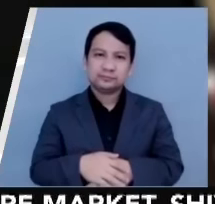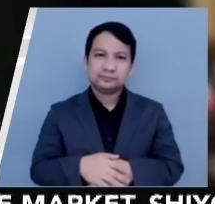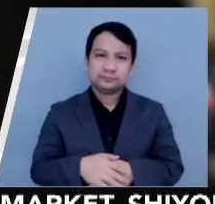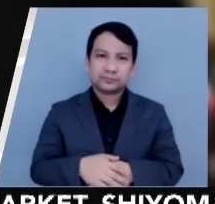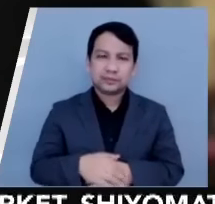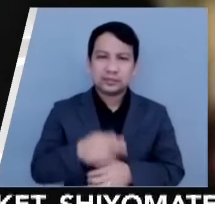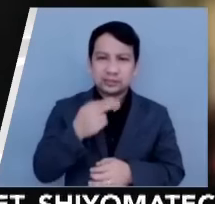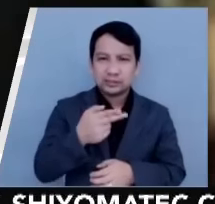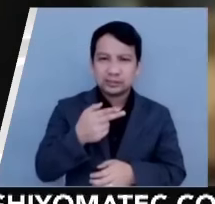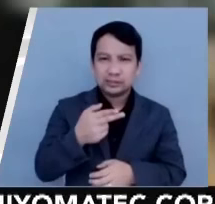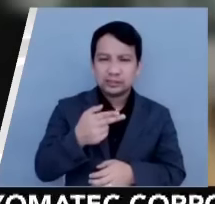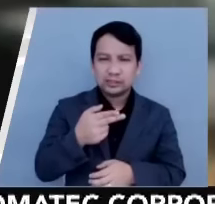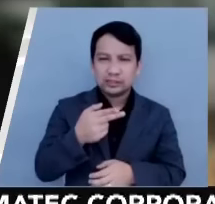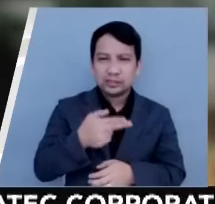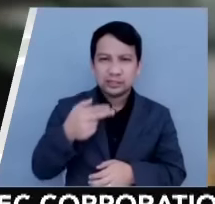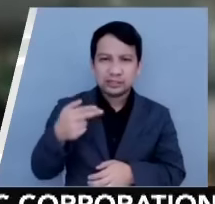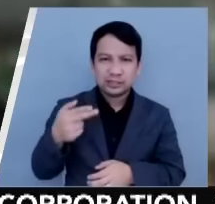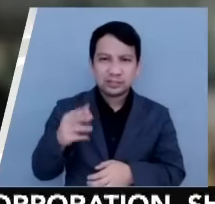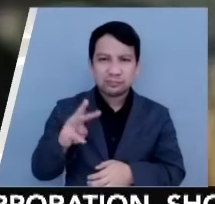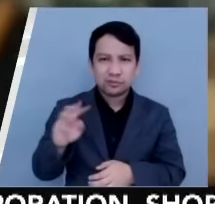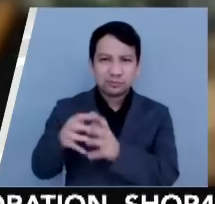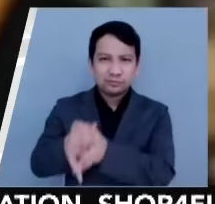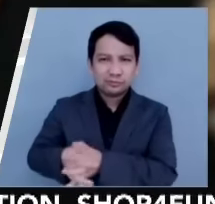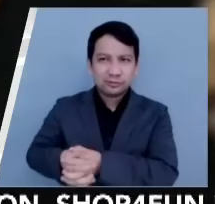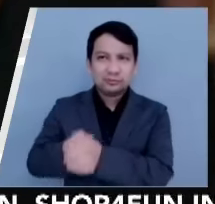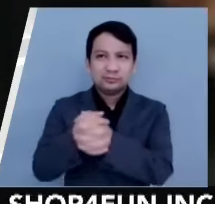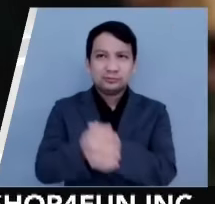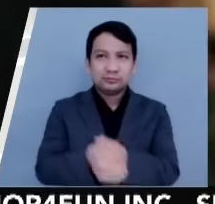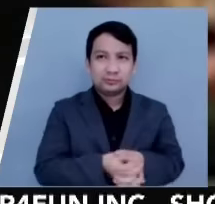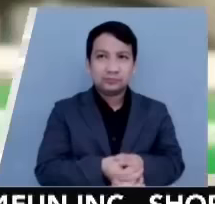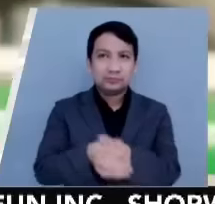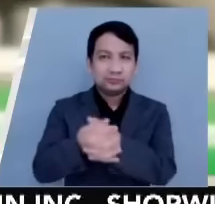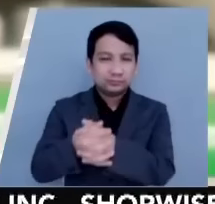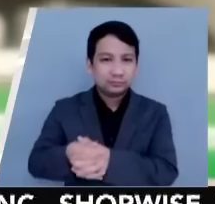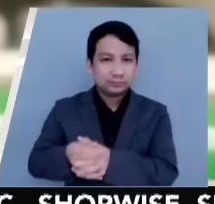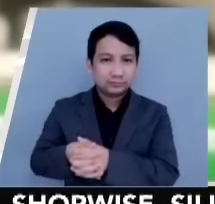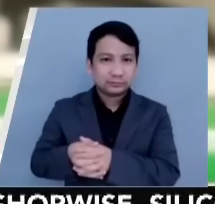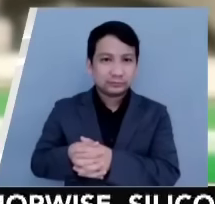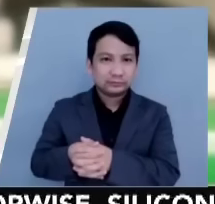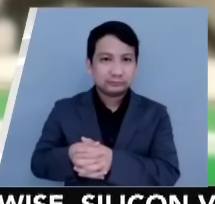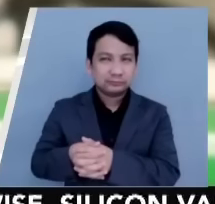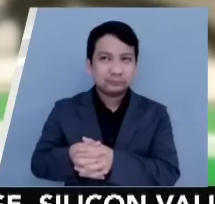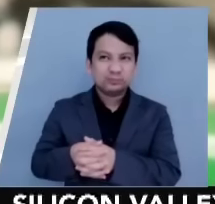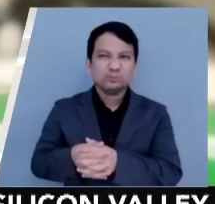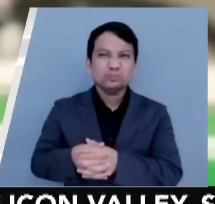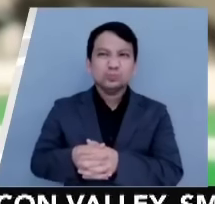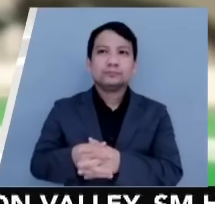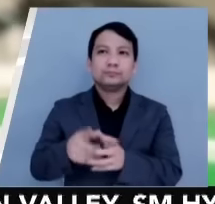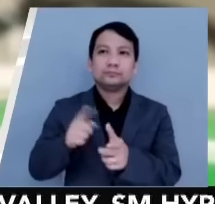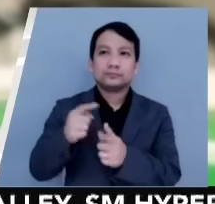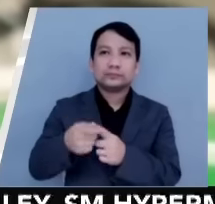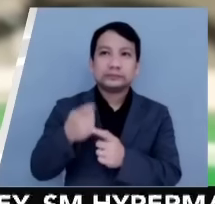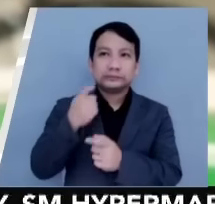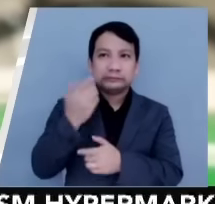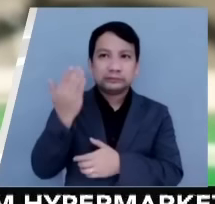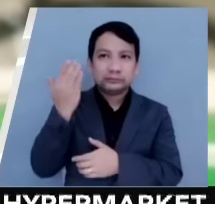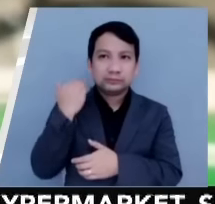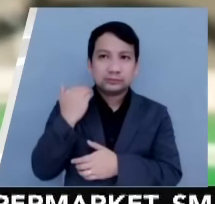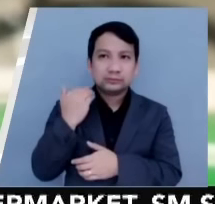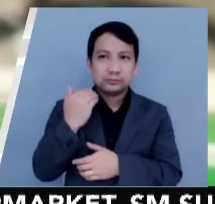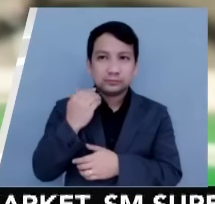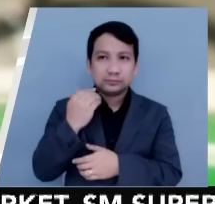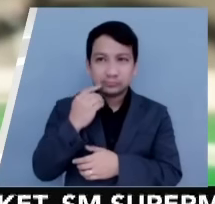HHWW or holding hands while walking in the metro. And just recently, may fanboy moment